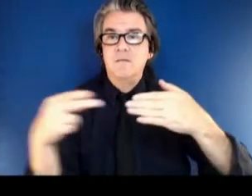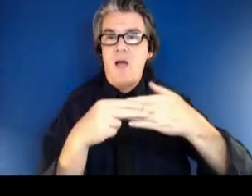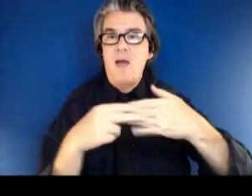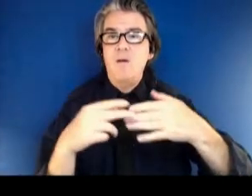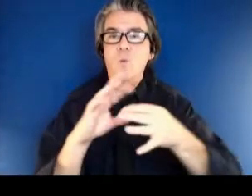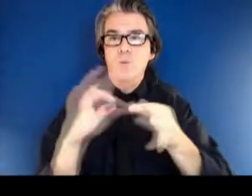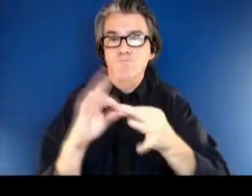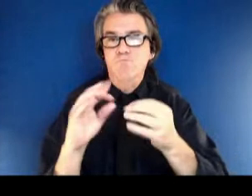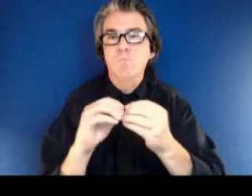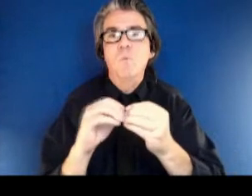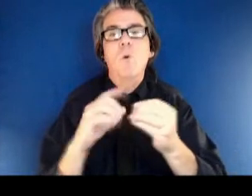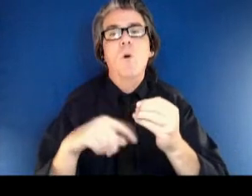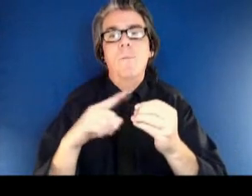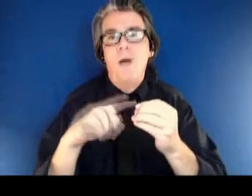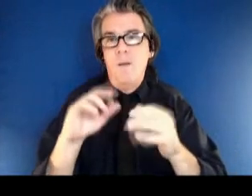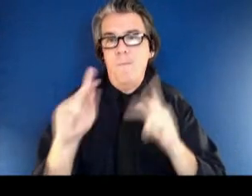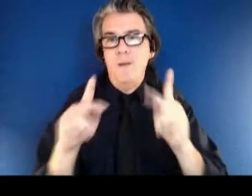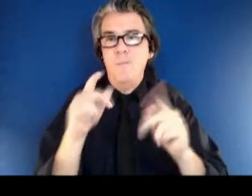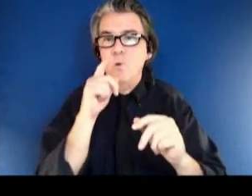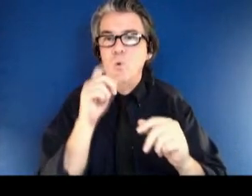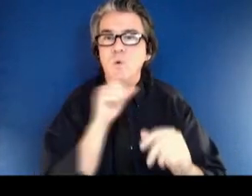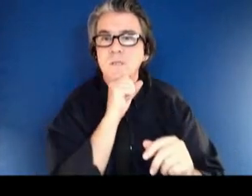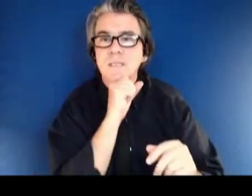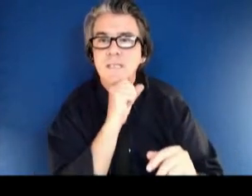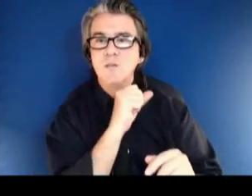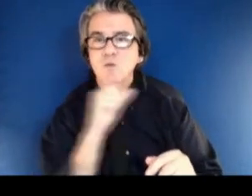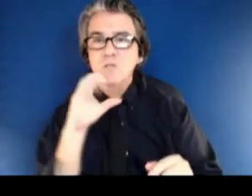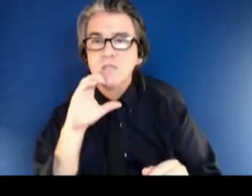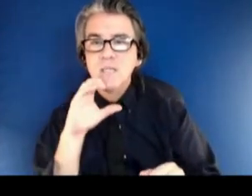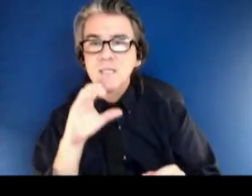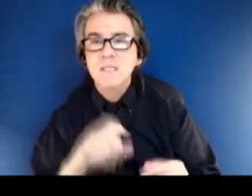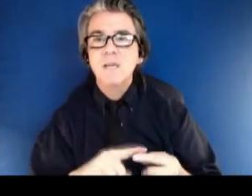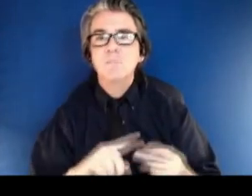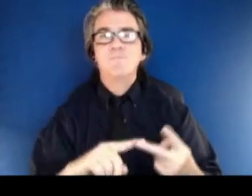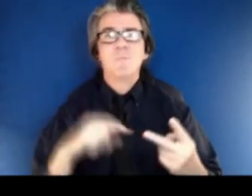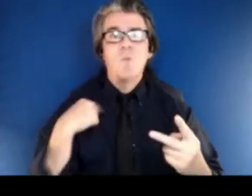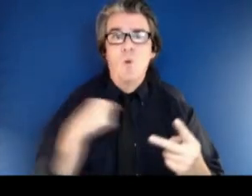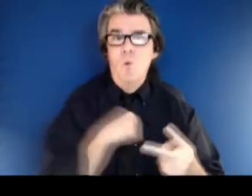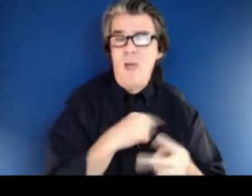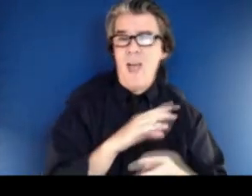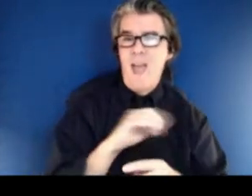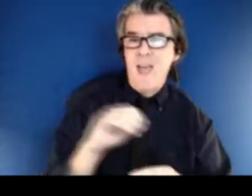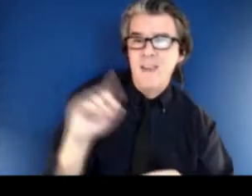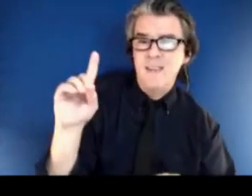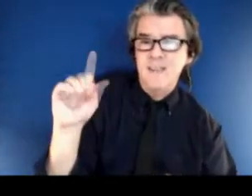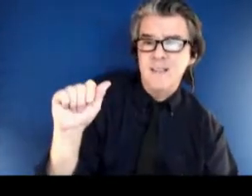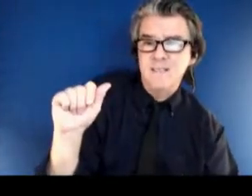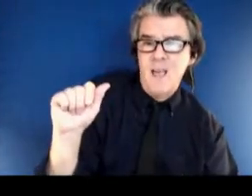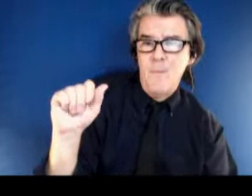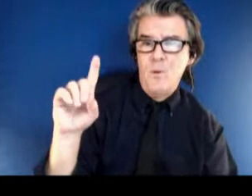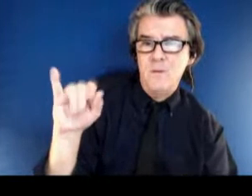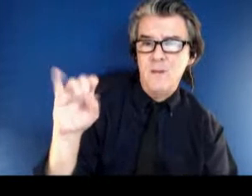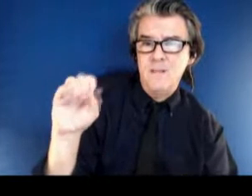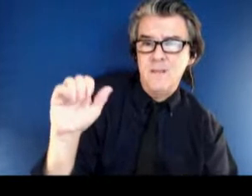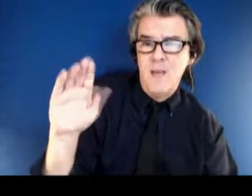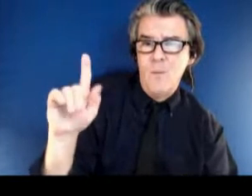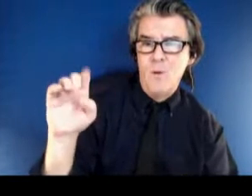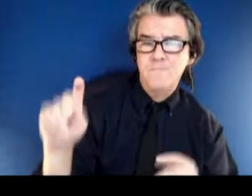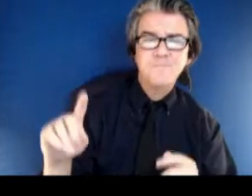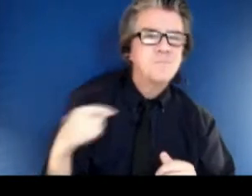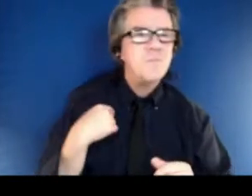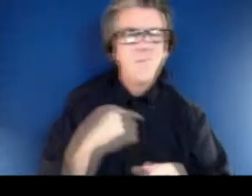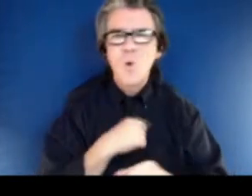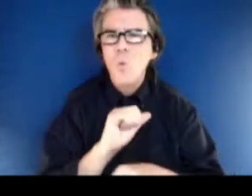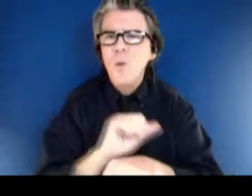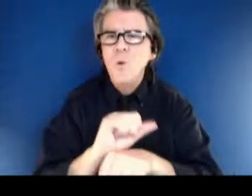populations. Now, for this event in total, we've partnered with 41 community-based organizations to help